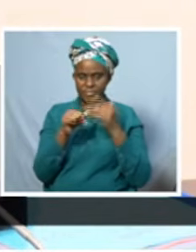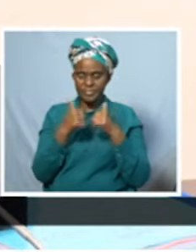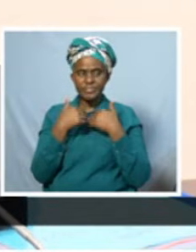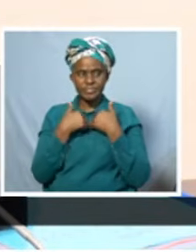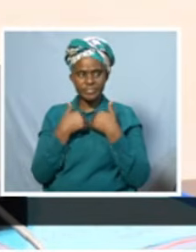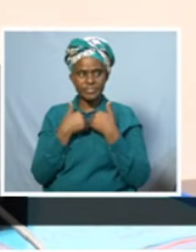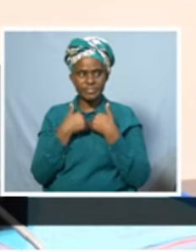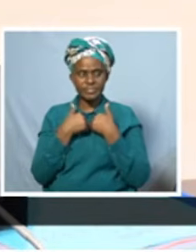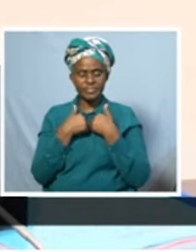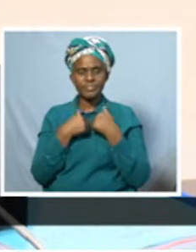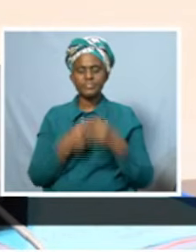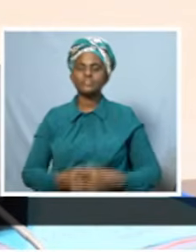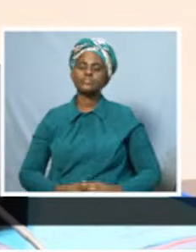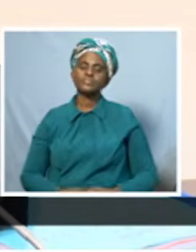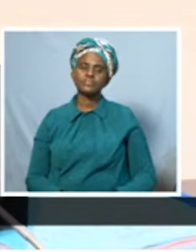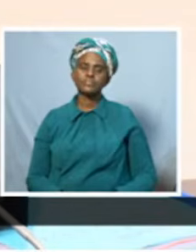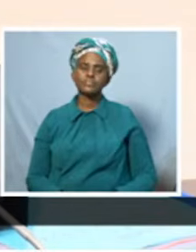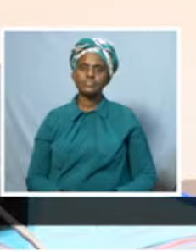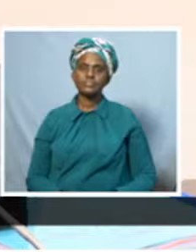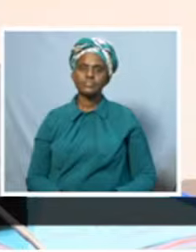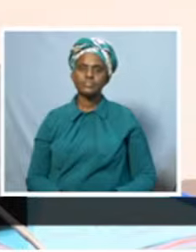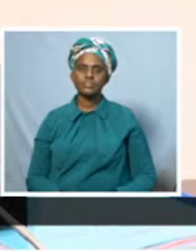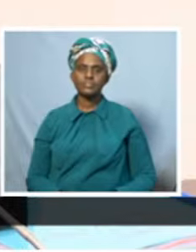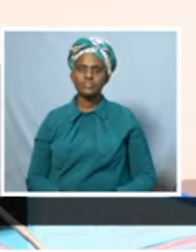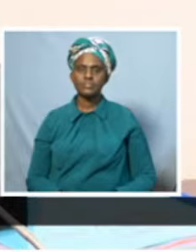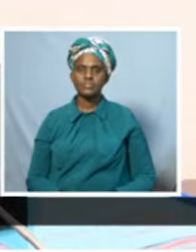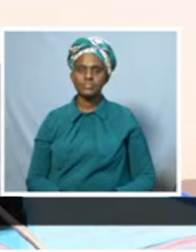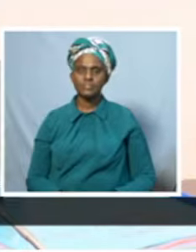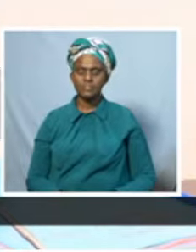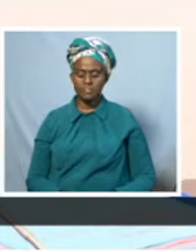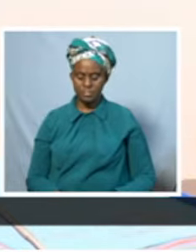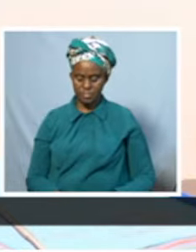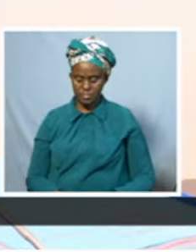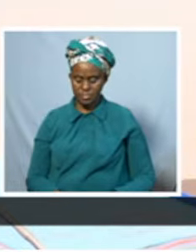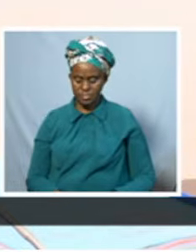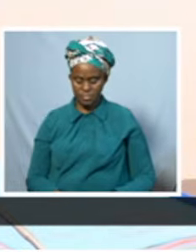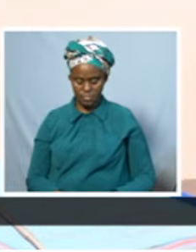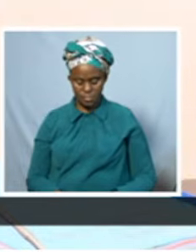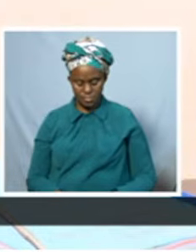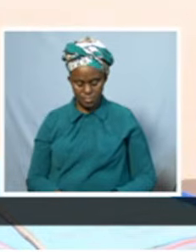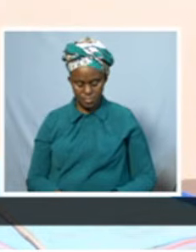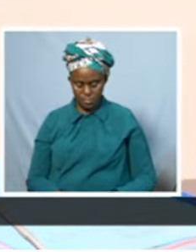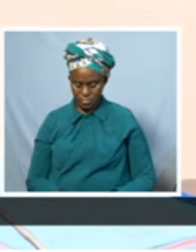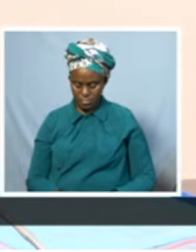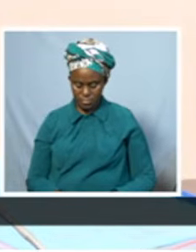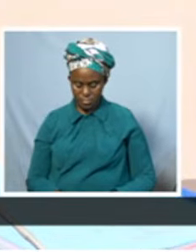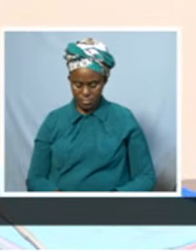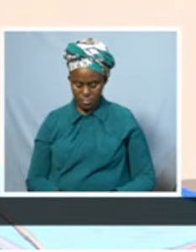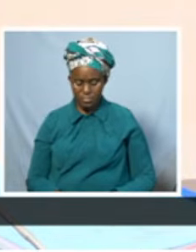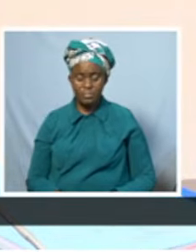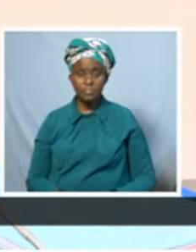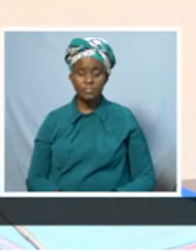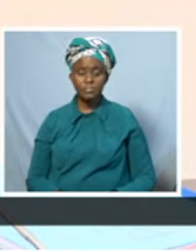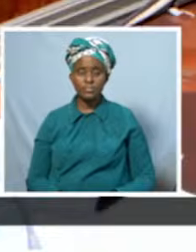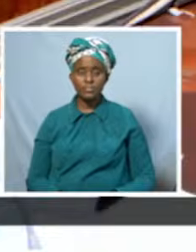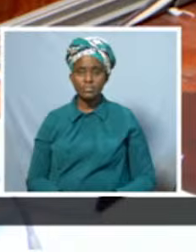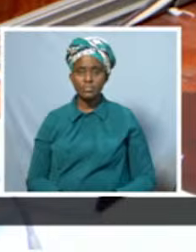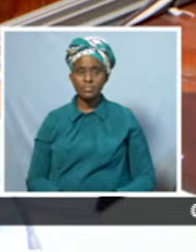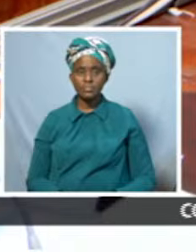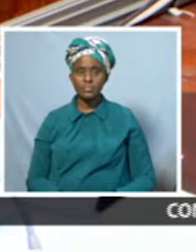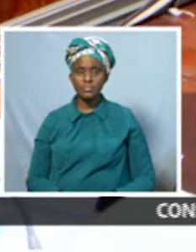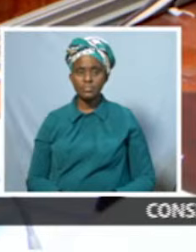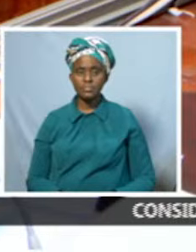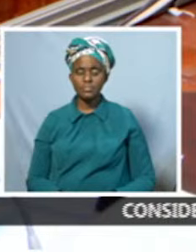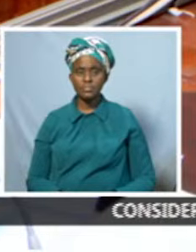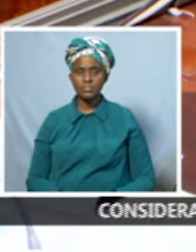get on the ground. Okay, I'll allow Dr. Singombe, then the mover of the